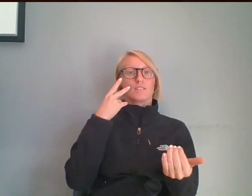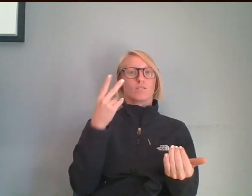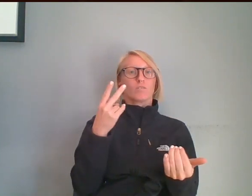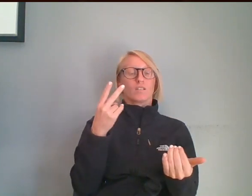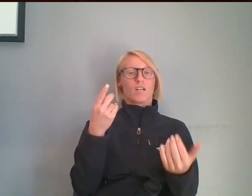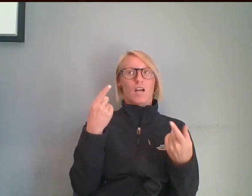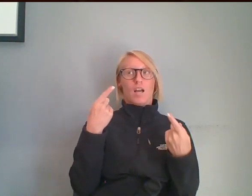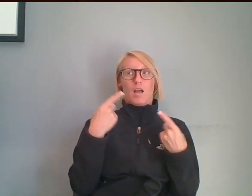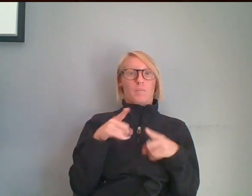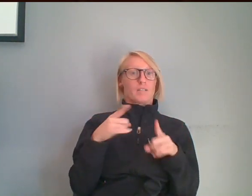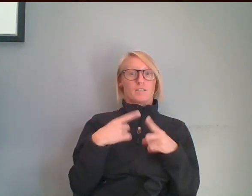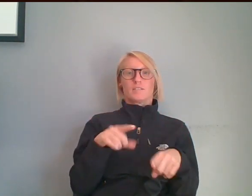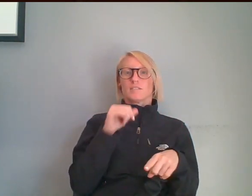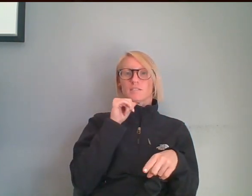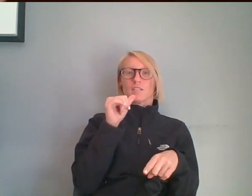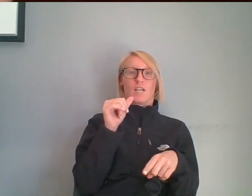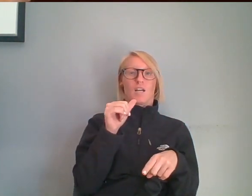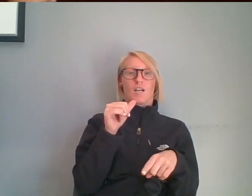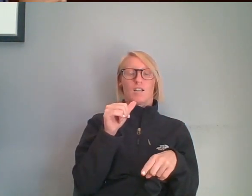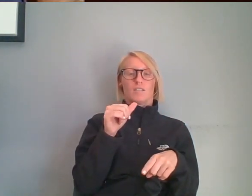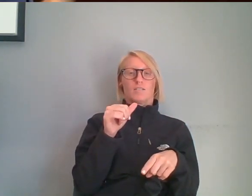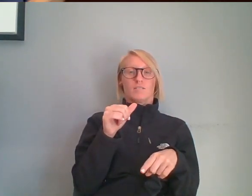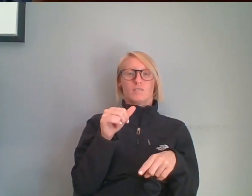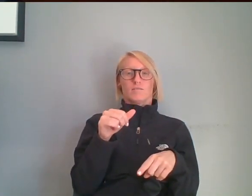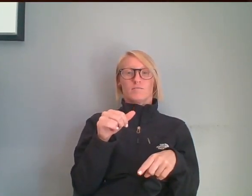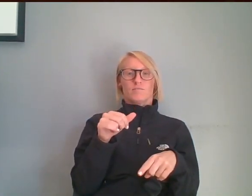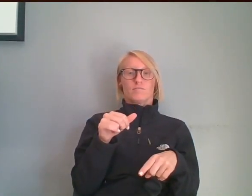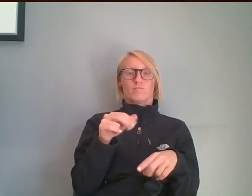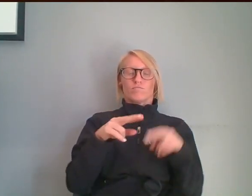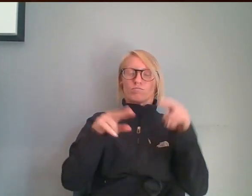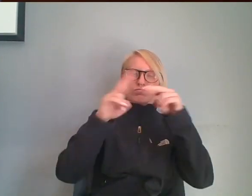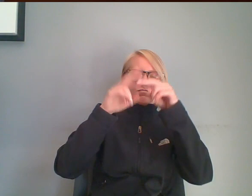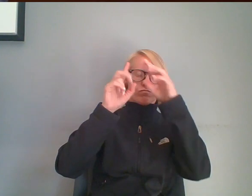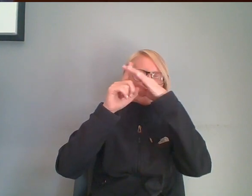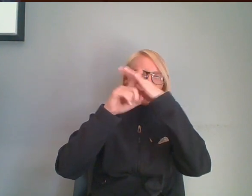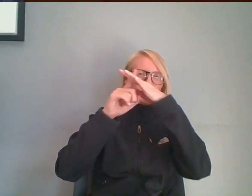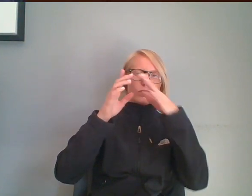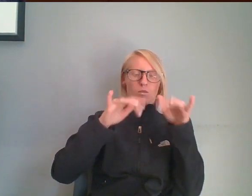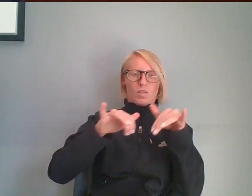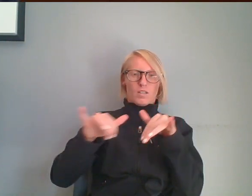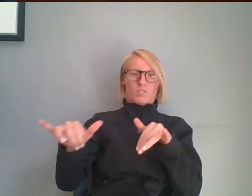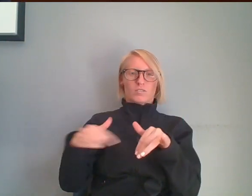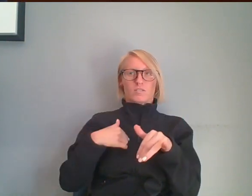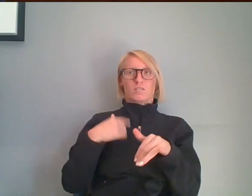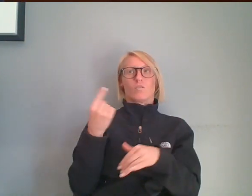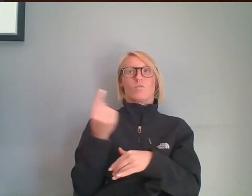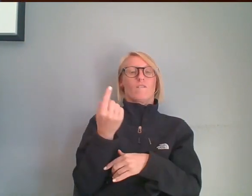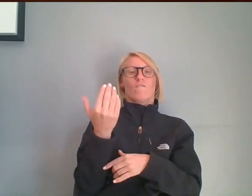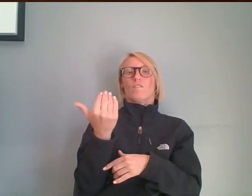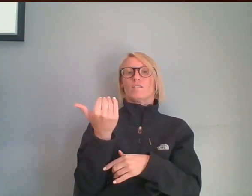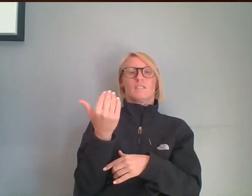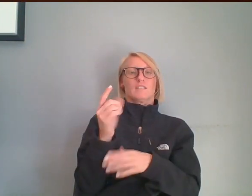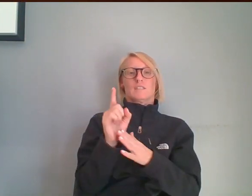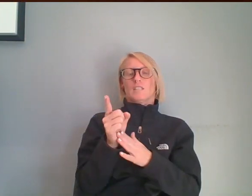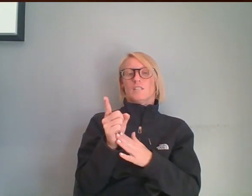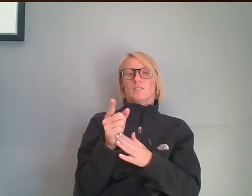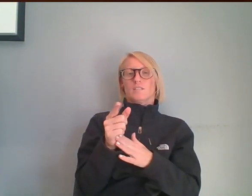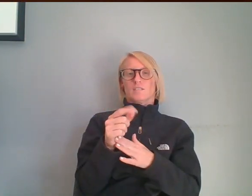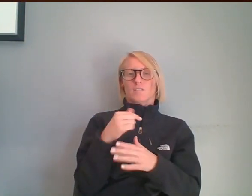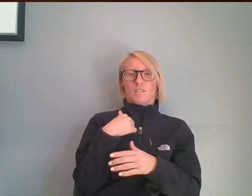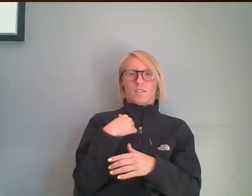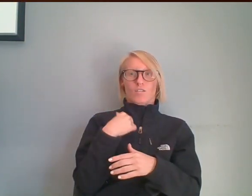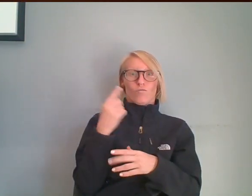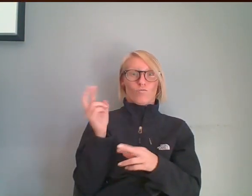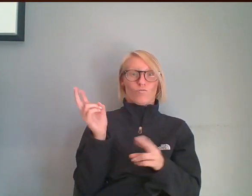not stockpiling and we're not playing off patterns. We'll do this for only 15 seconds. See how this feels. Baby steps.